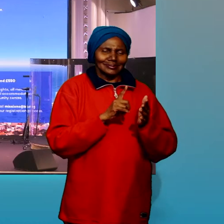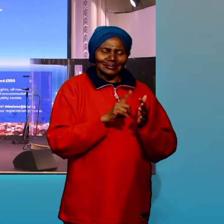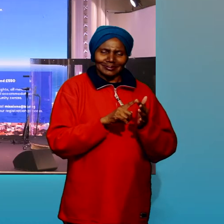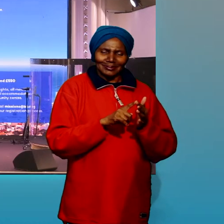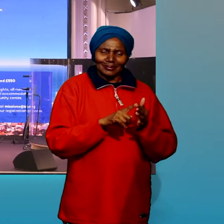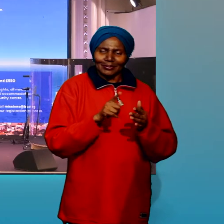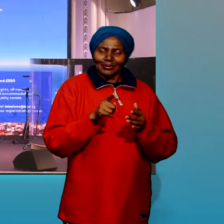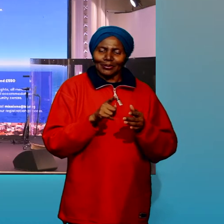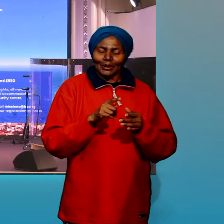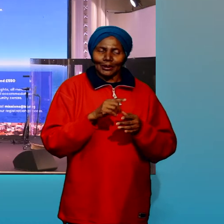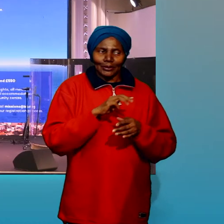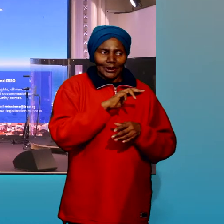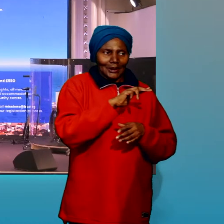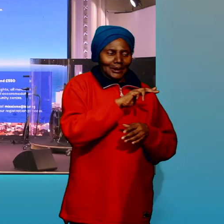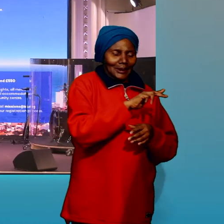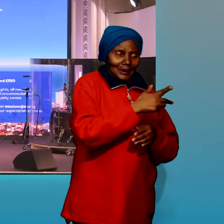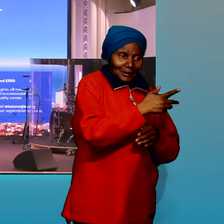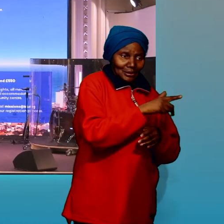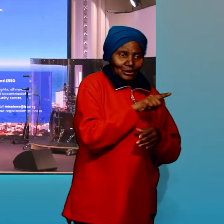to email